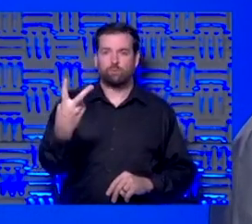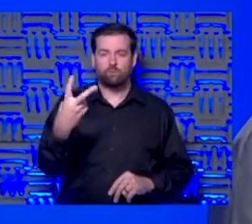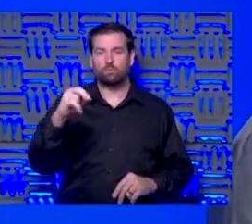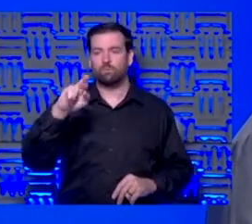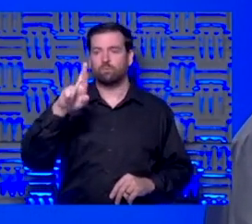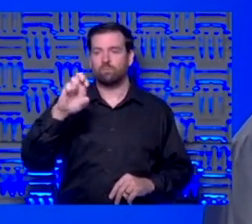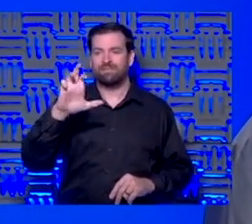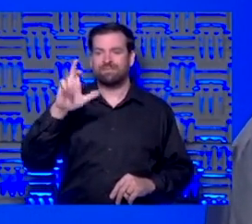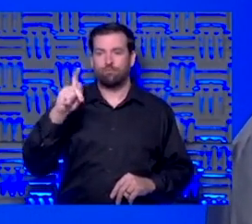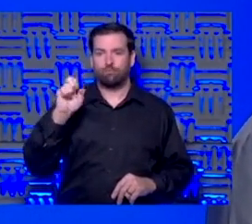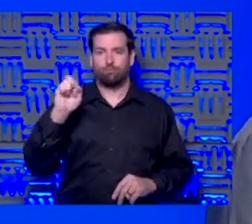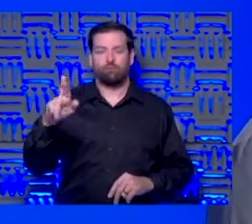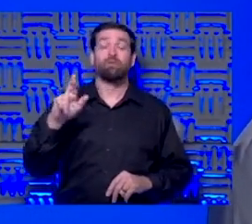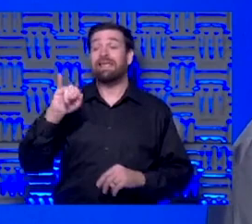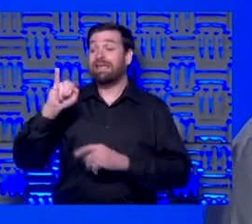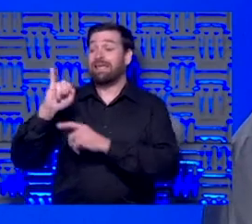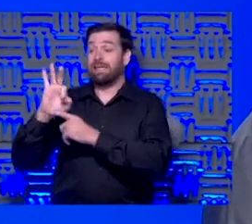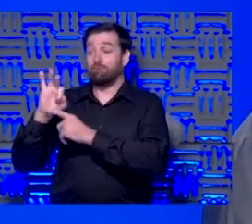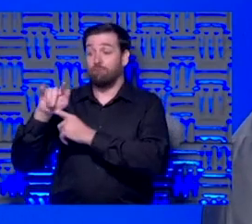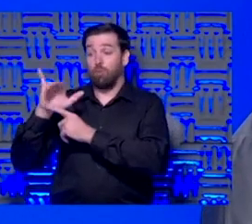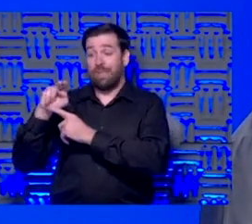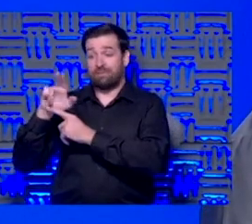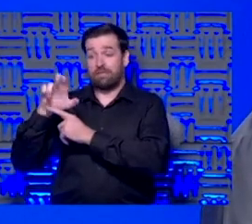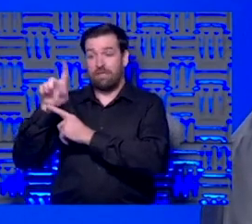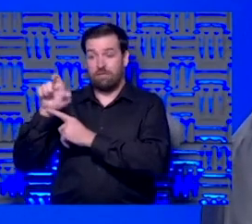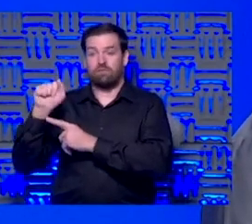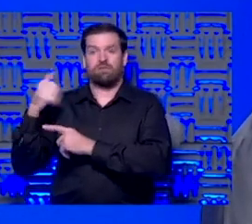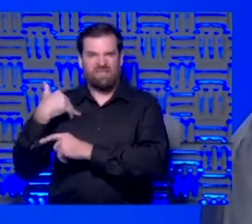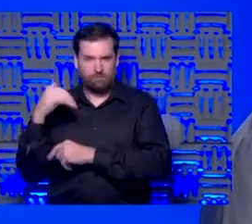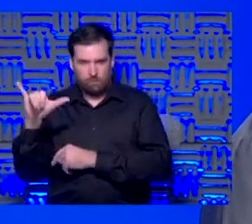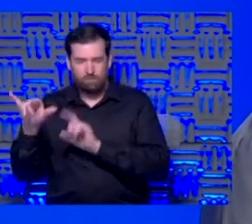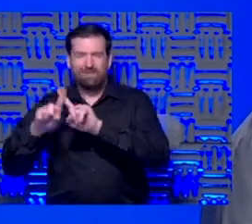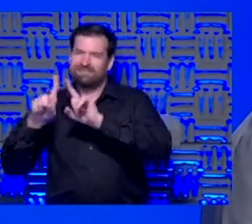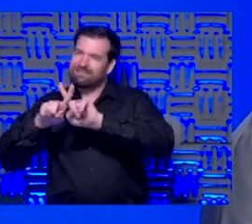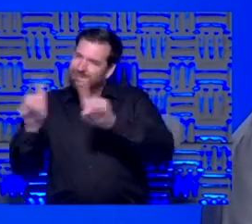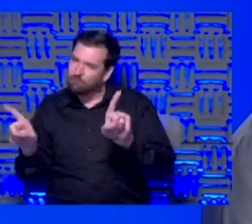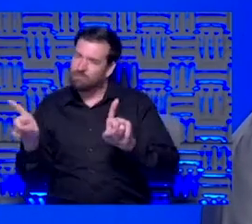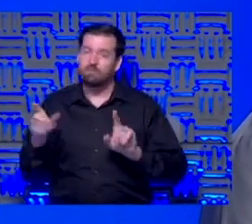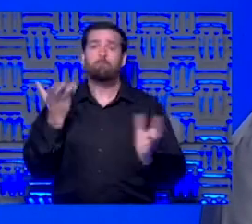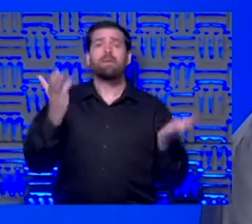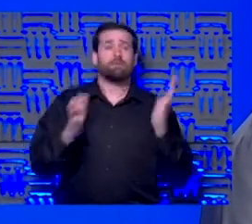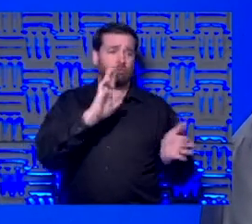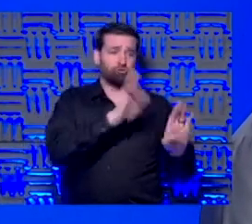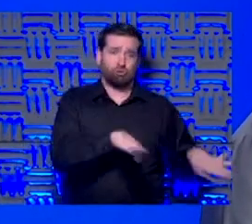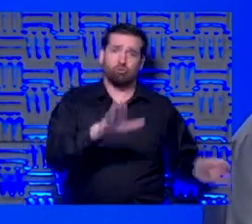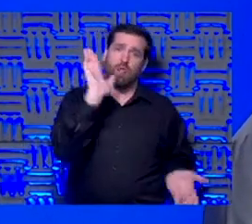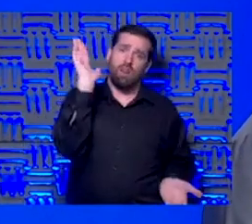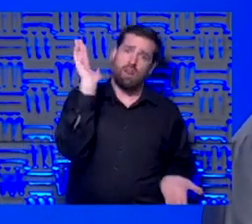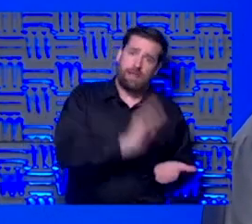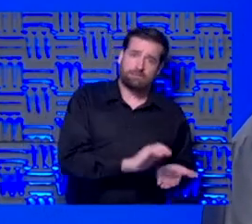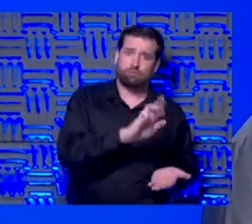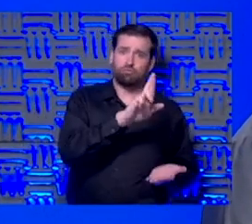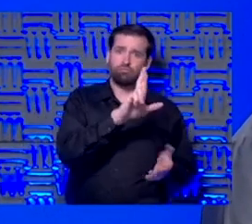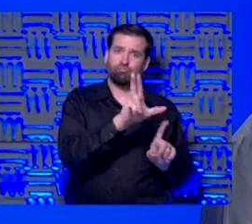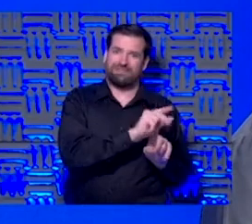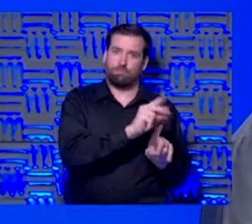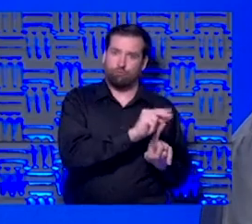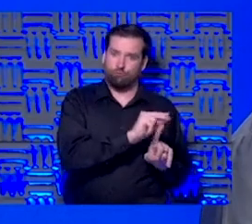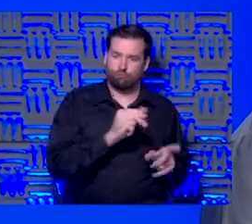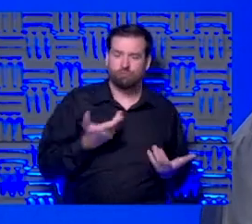Influenza has a receptor as well. That's different. So they think, well, maybe the children don't have the same amount of receptors. They aren't as able